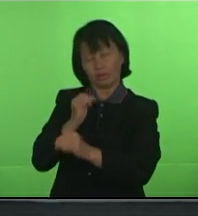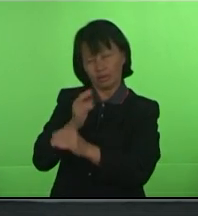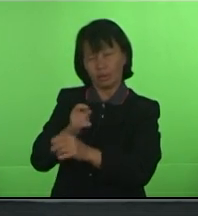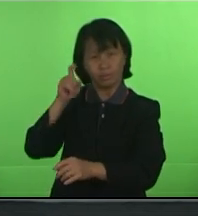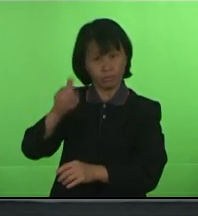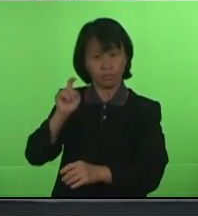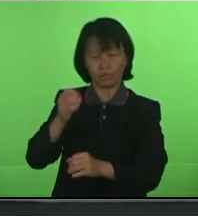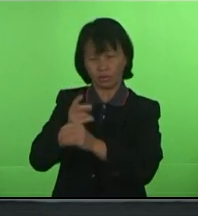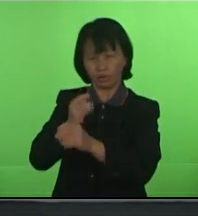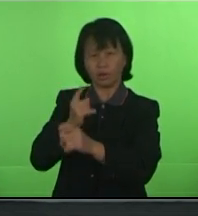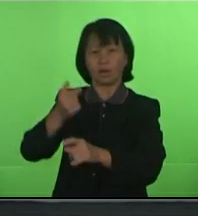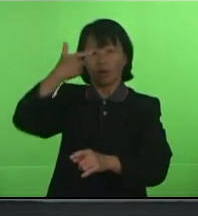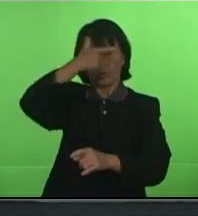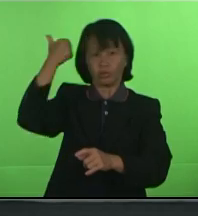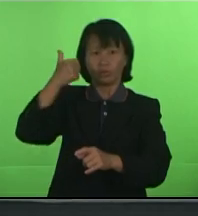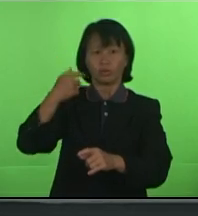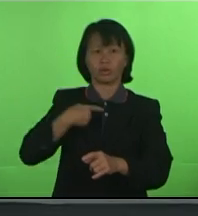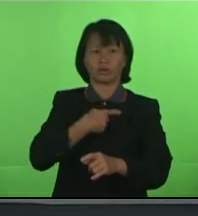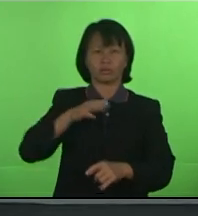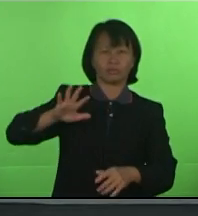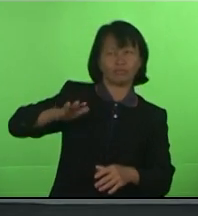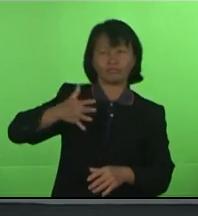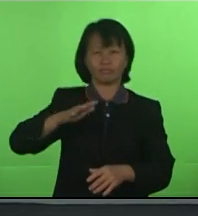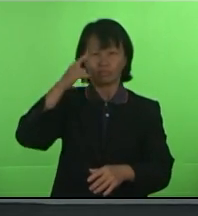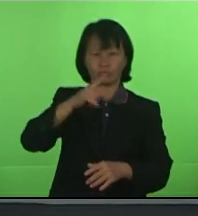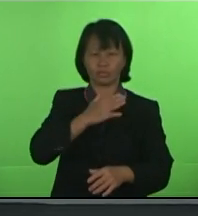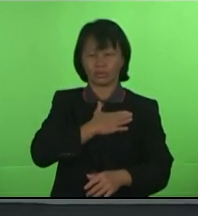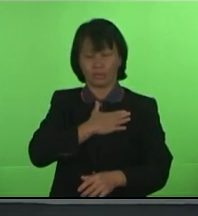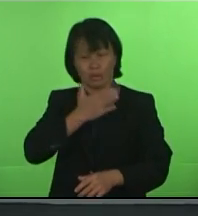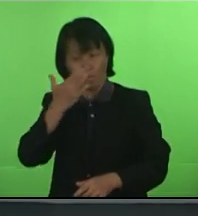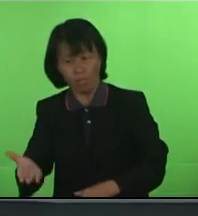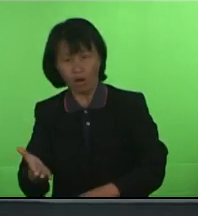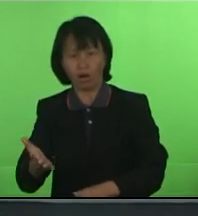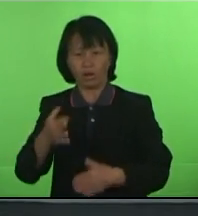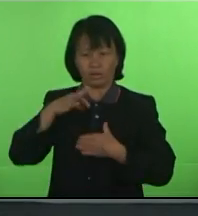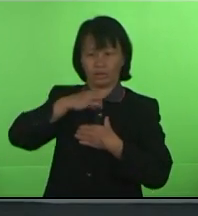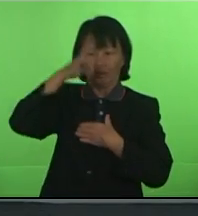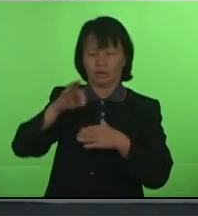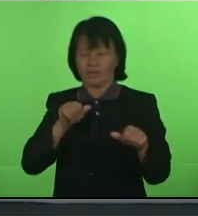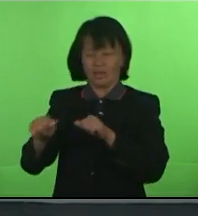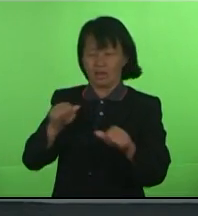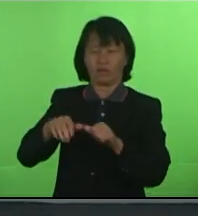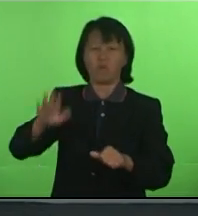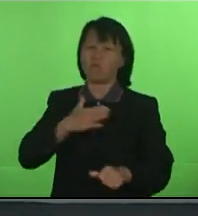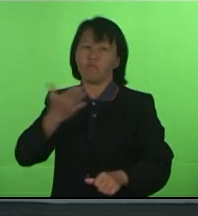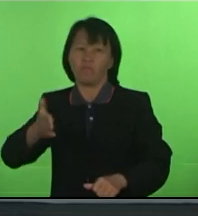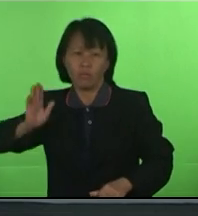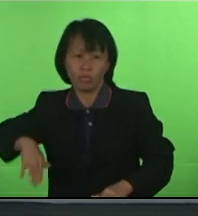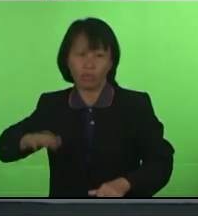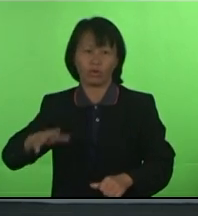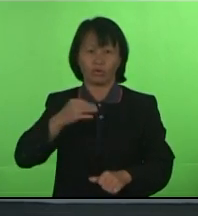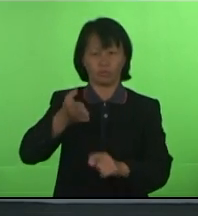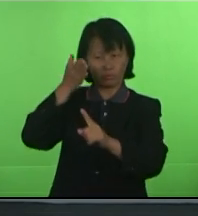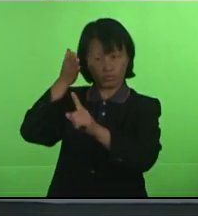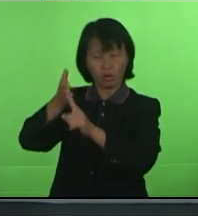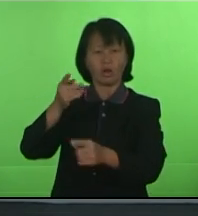should, that's because you have not really put your heart, mind and soul into the actual planning and the contingency